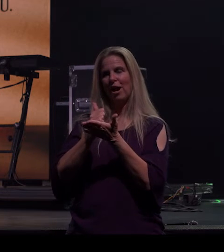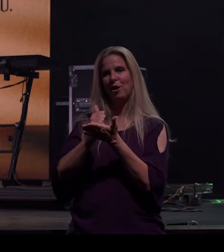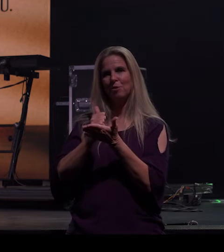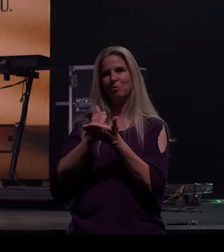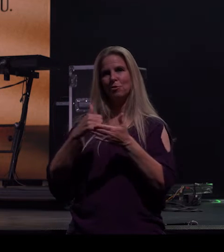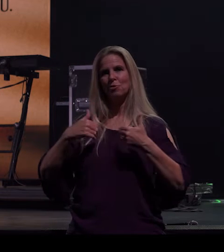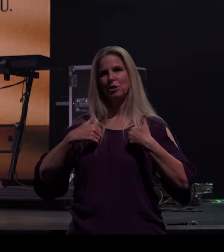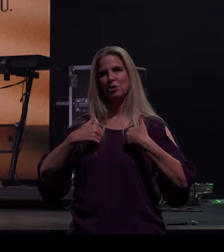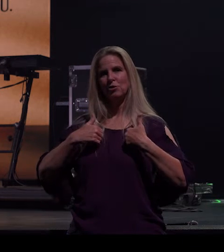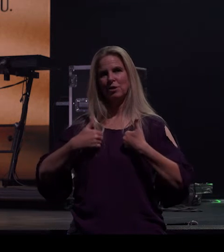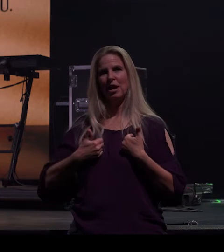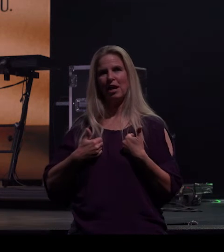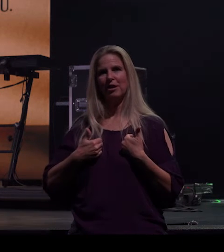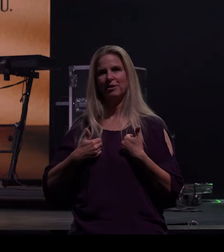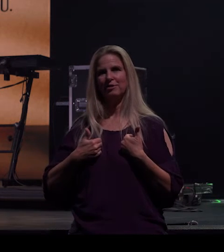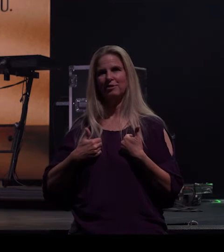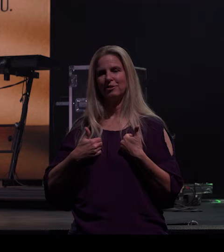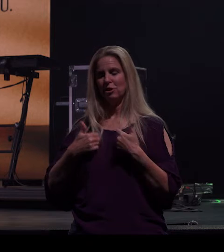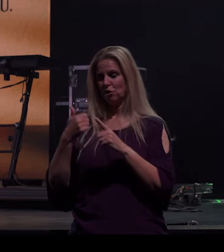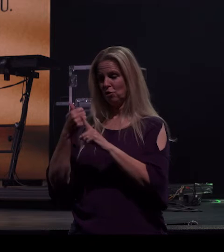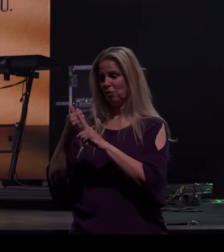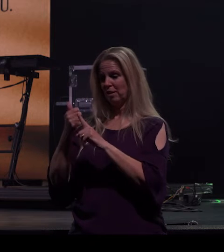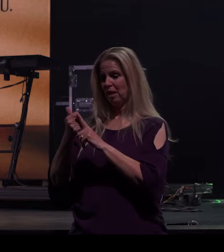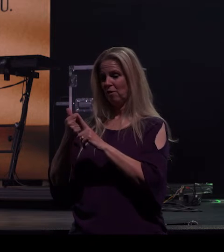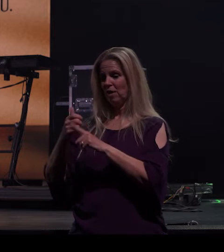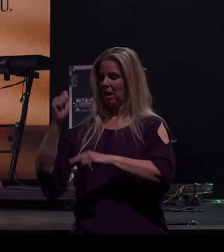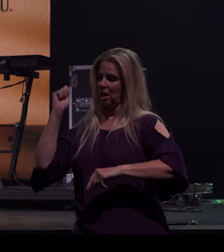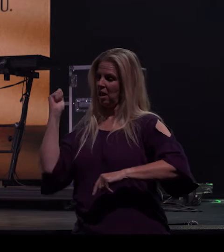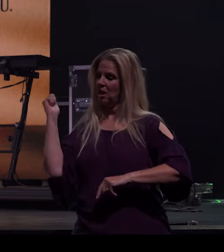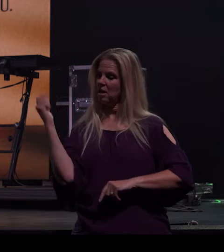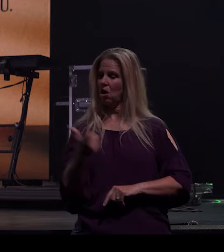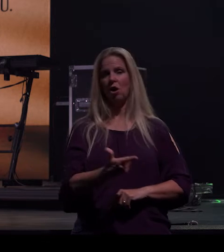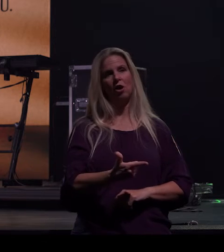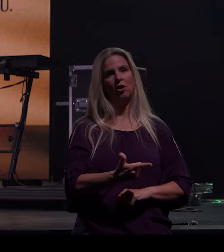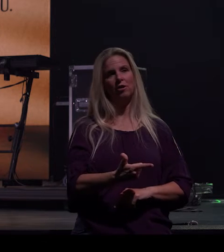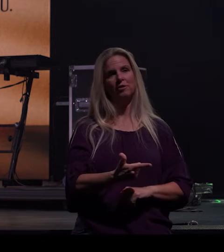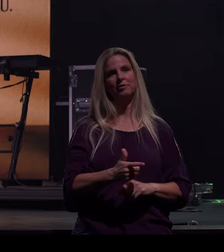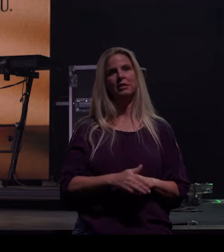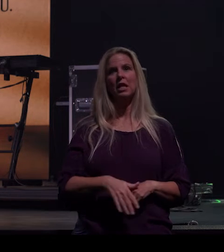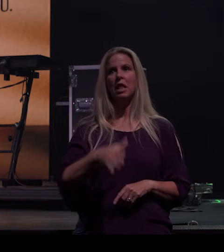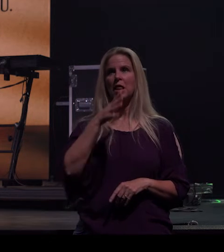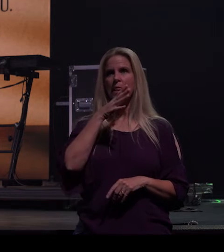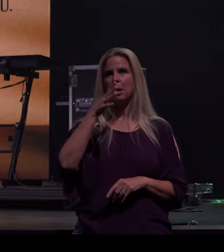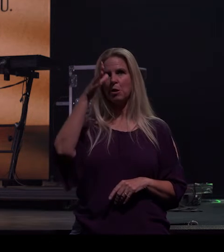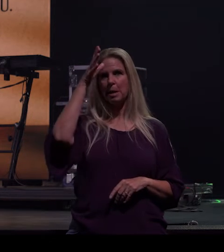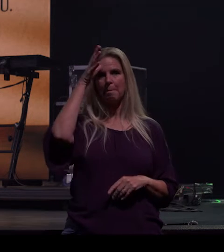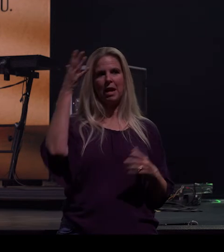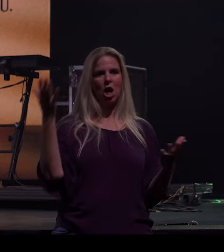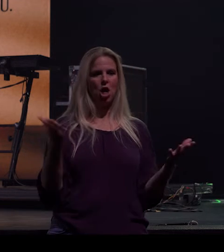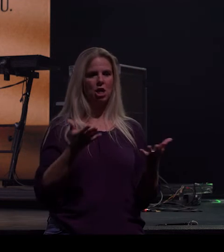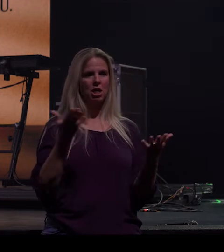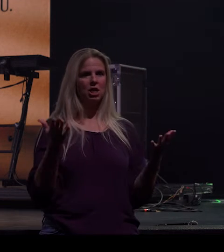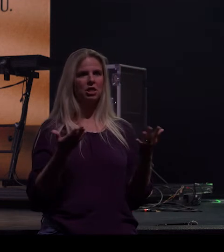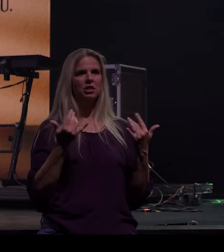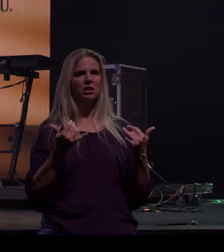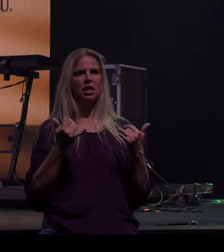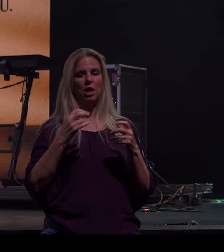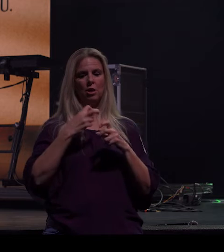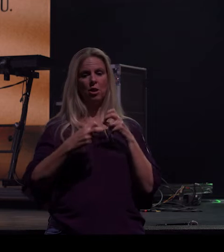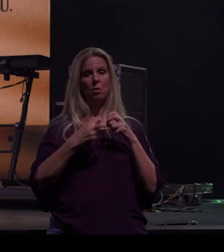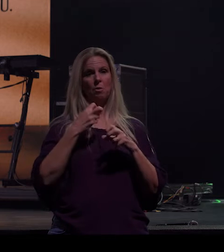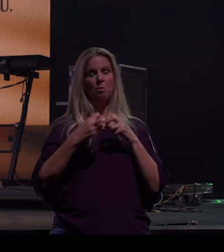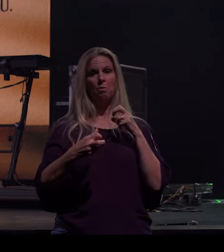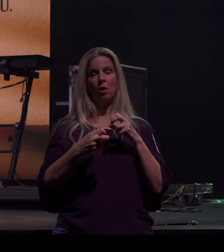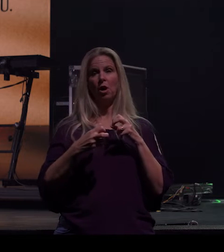out, you wear out everyone around you. There's a parent here today. The issues you're having with your kids,